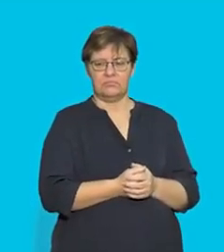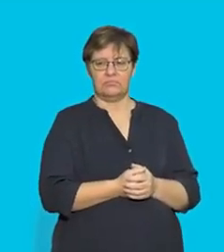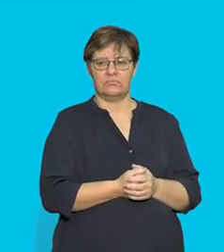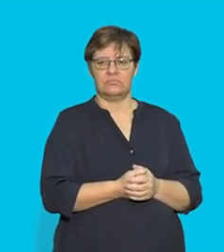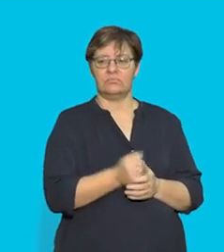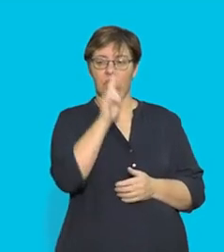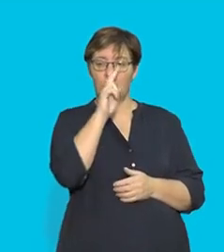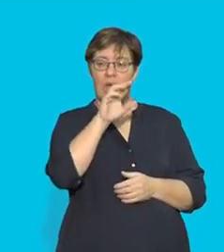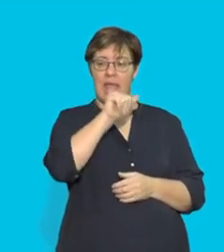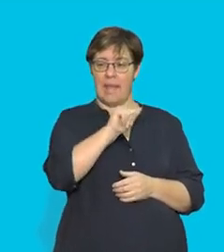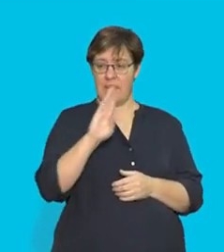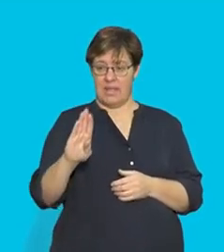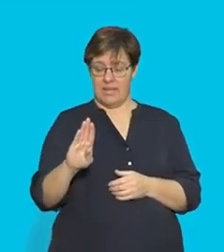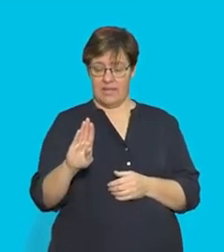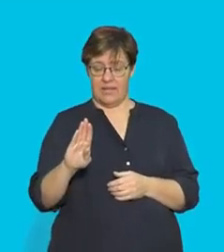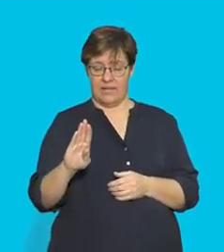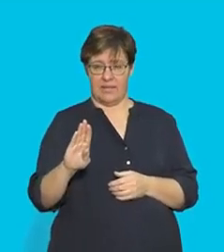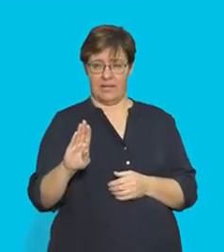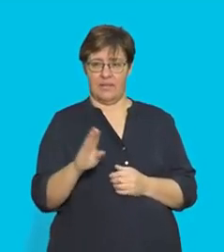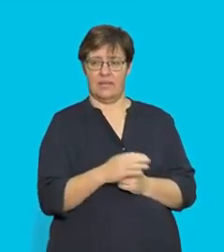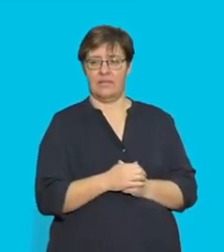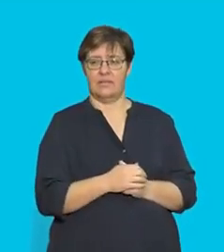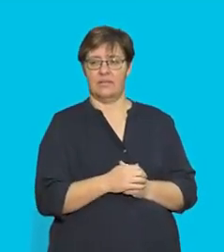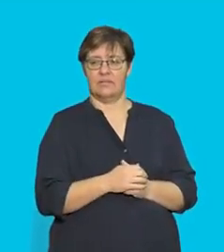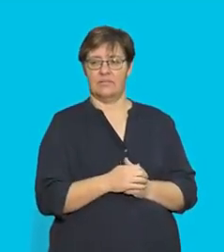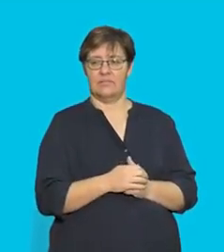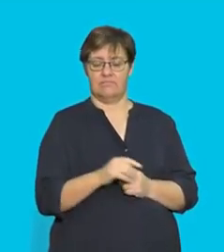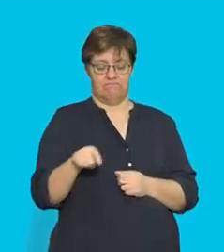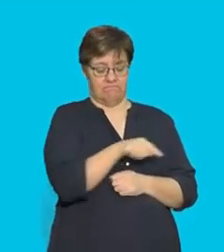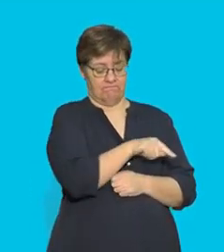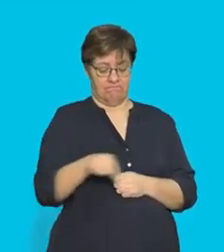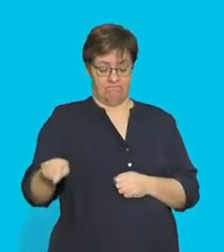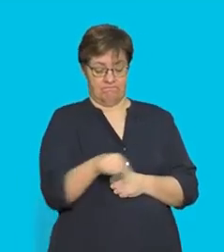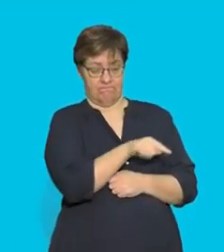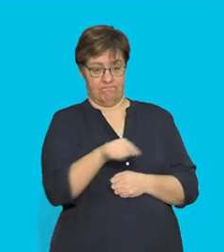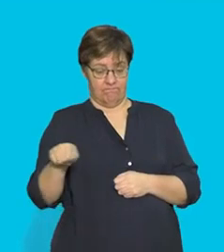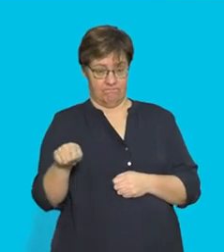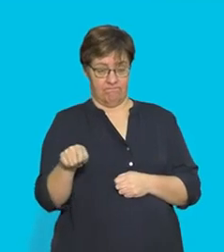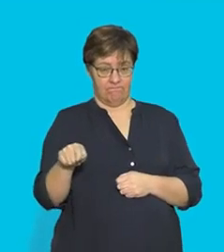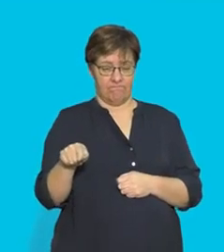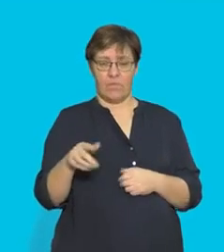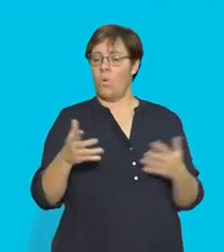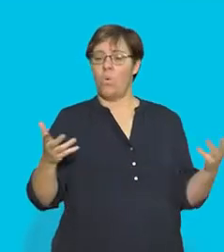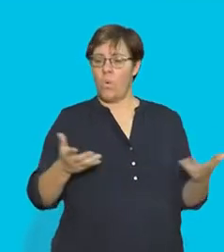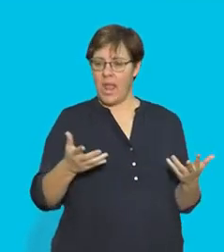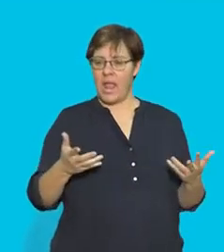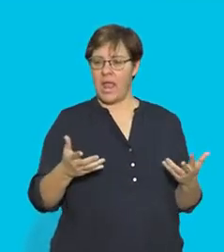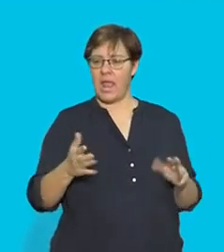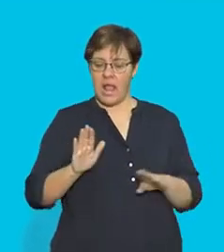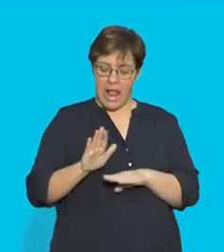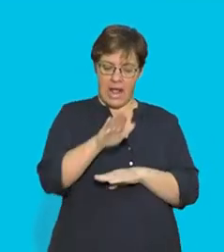AB, AB is this one here. And AB lies in this inclined